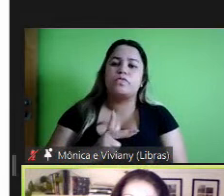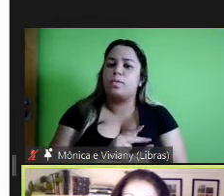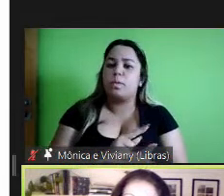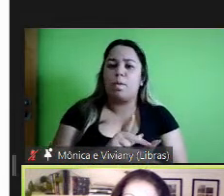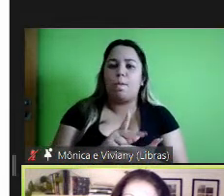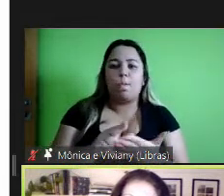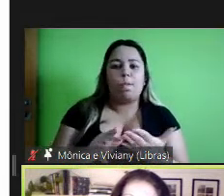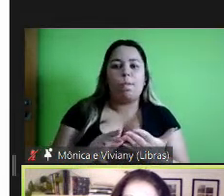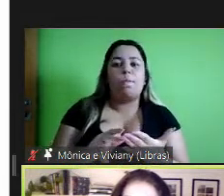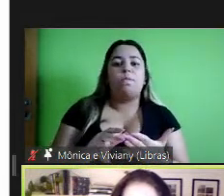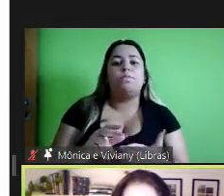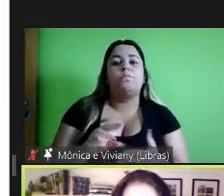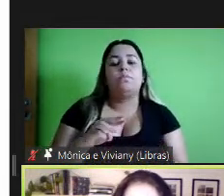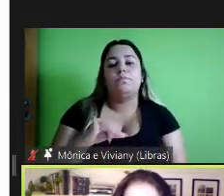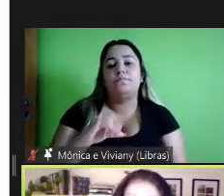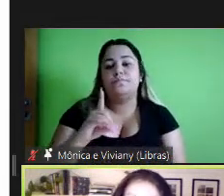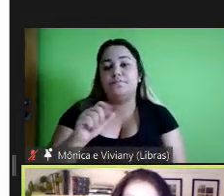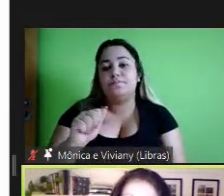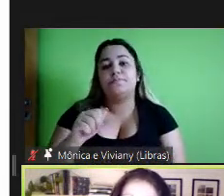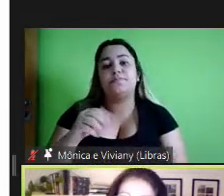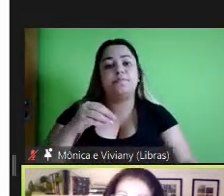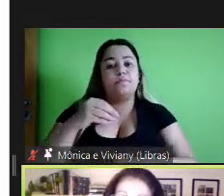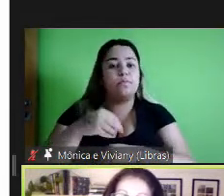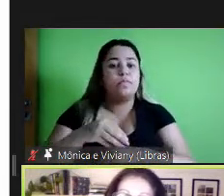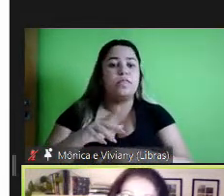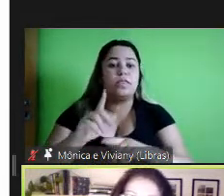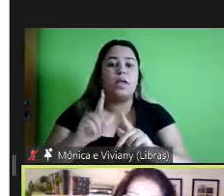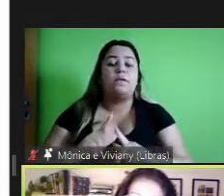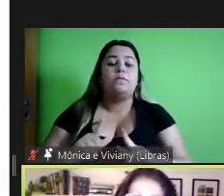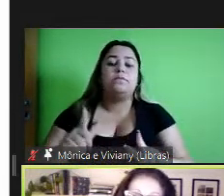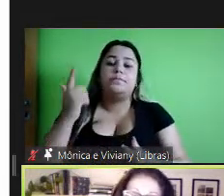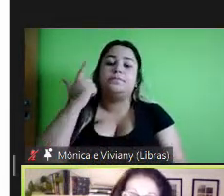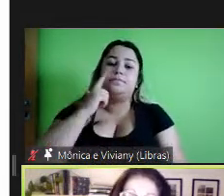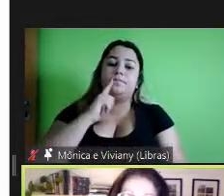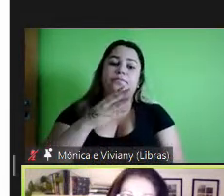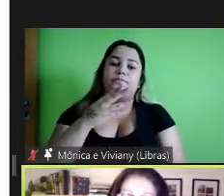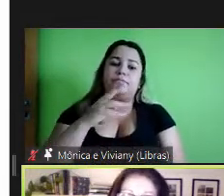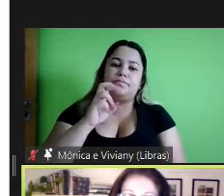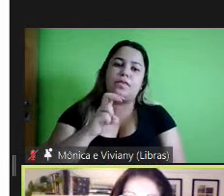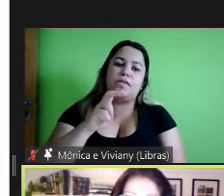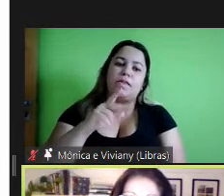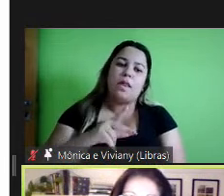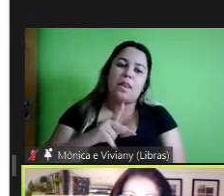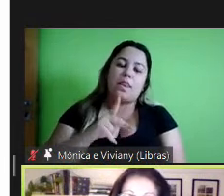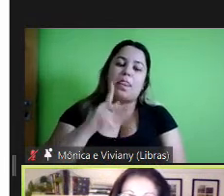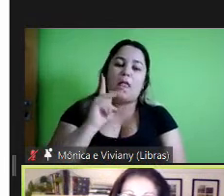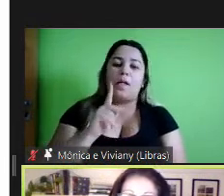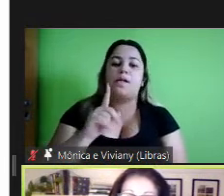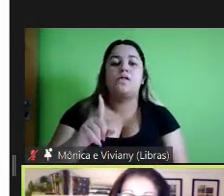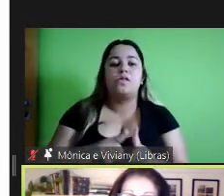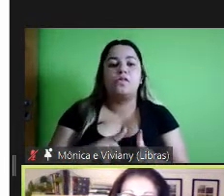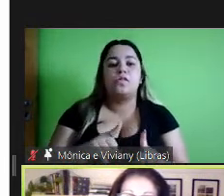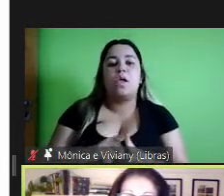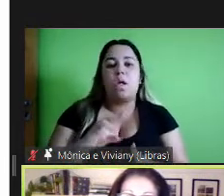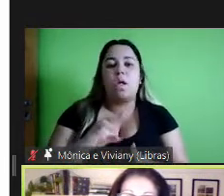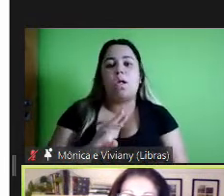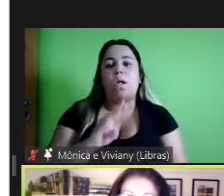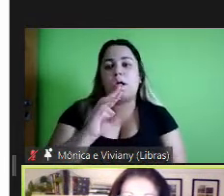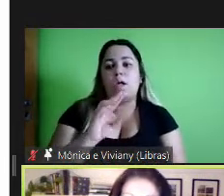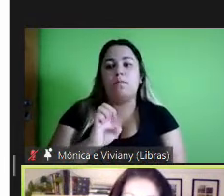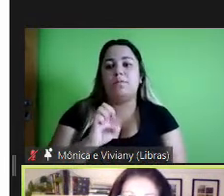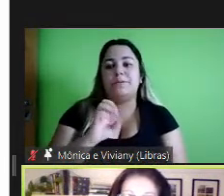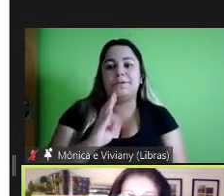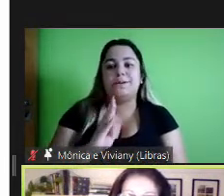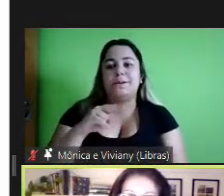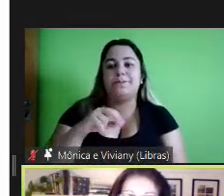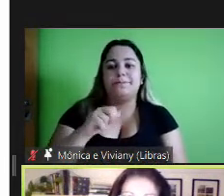guidelines, we've reached over 45,000 healthcare professionals through webinars and education conferences. And we